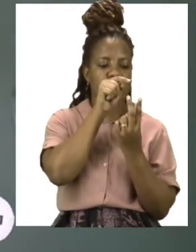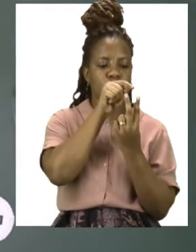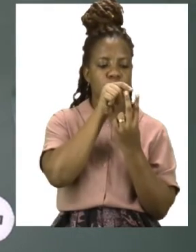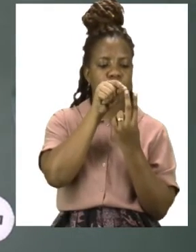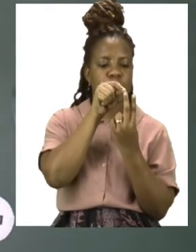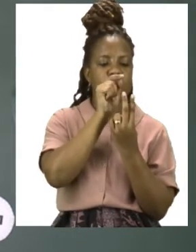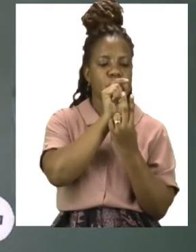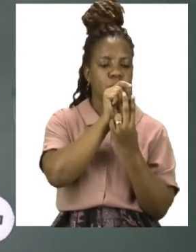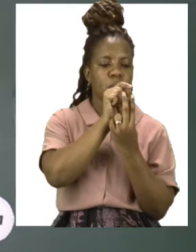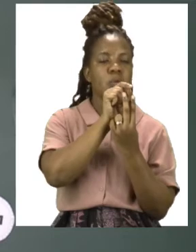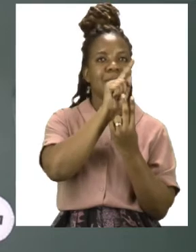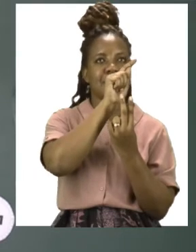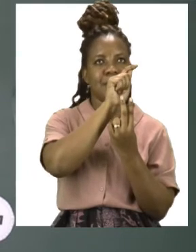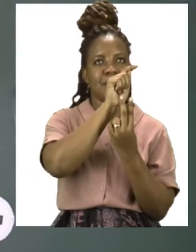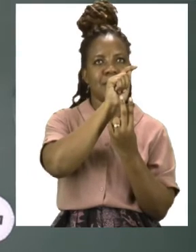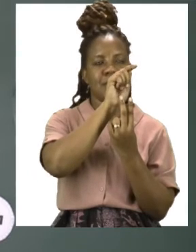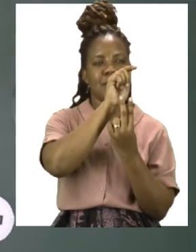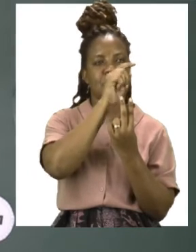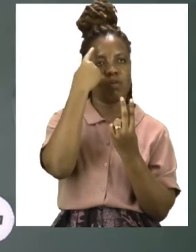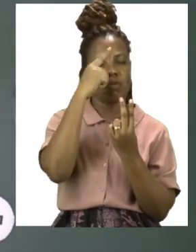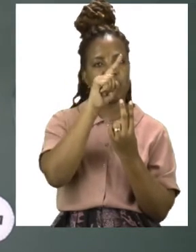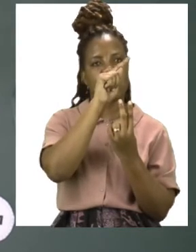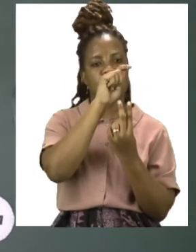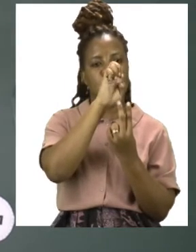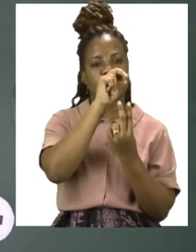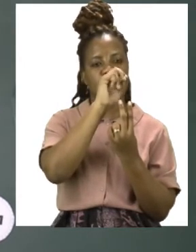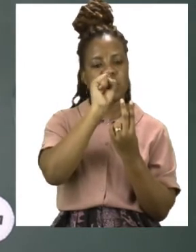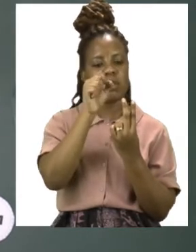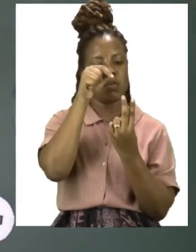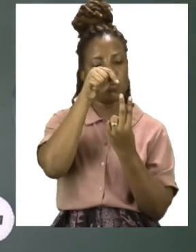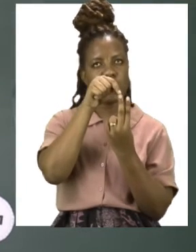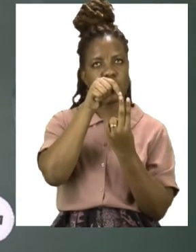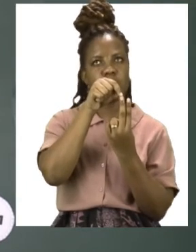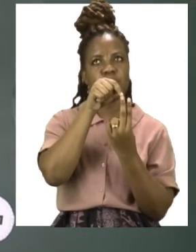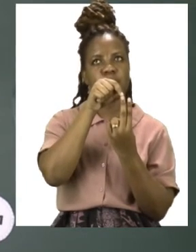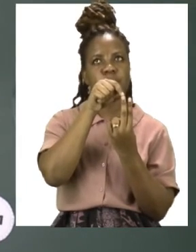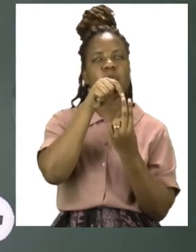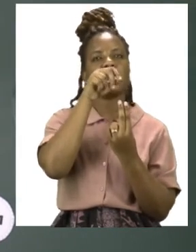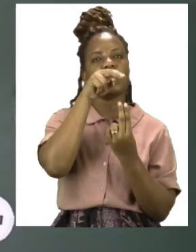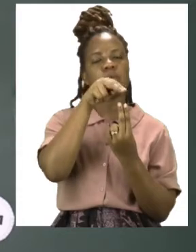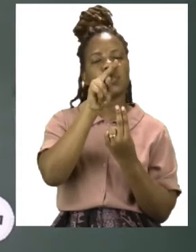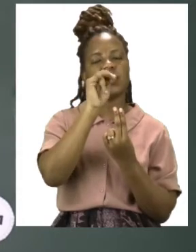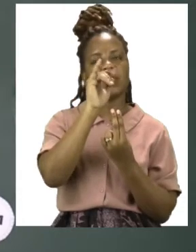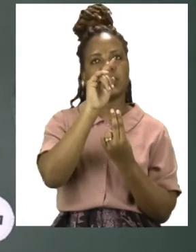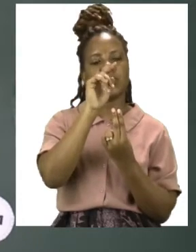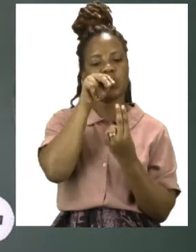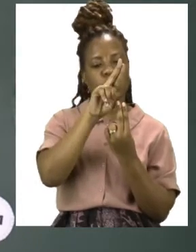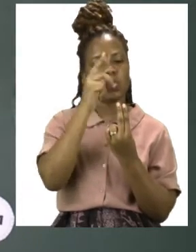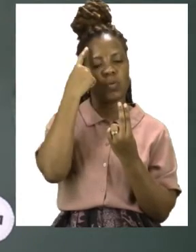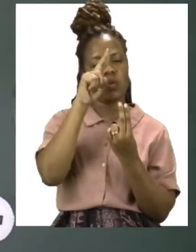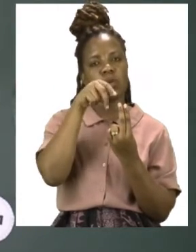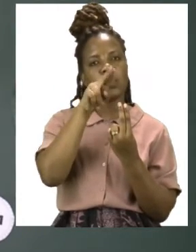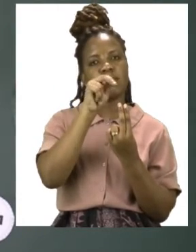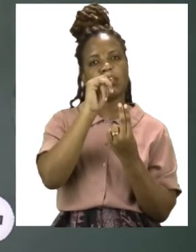my unit, which is on top of my 4. So now I have my tens and my units. So